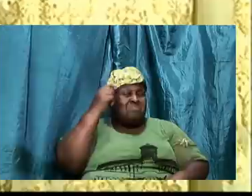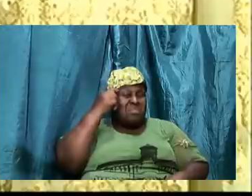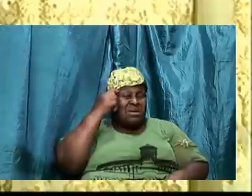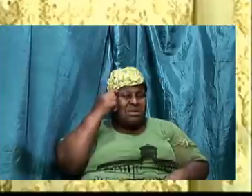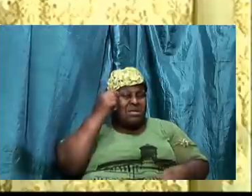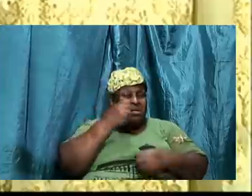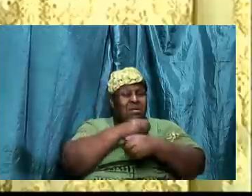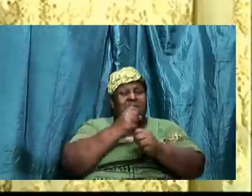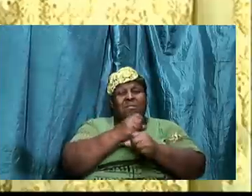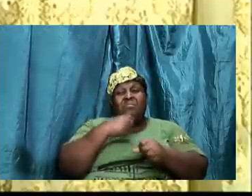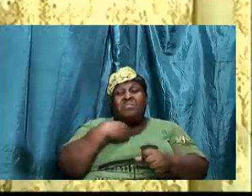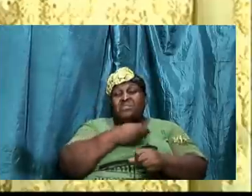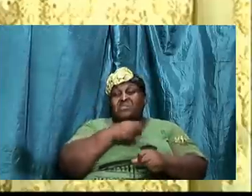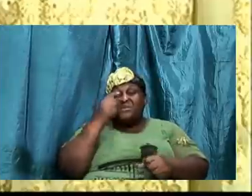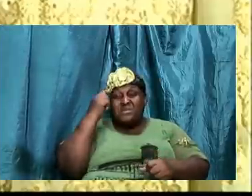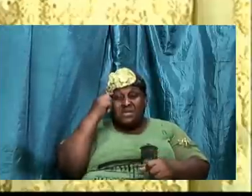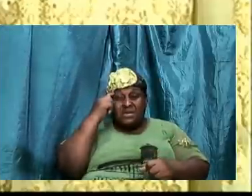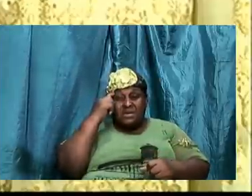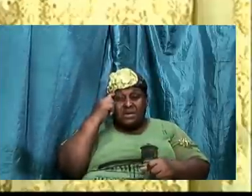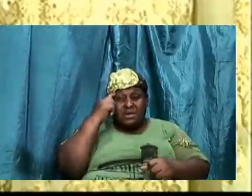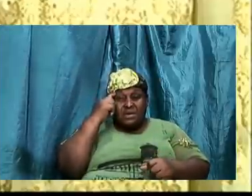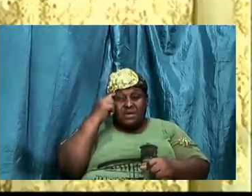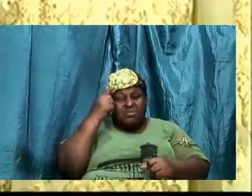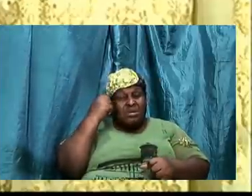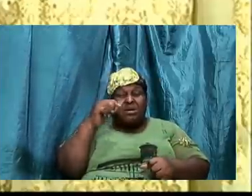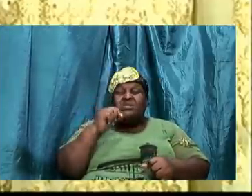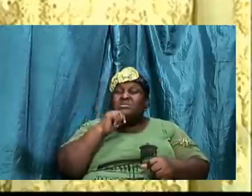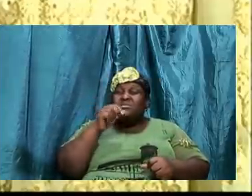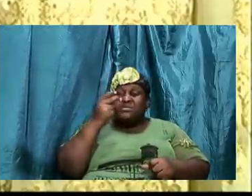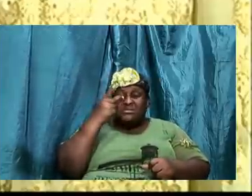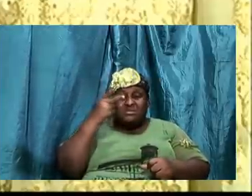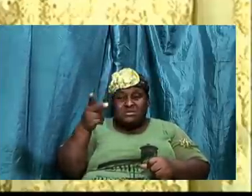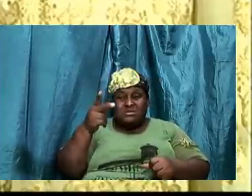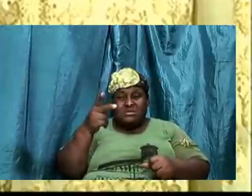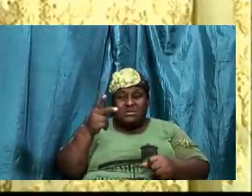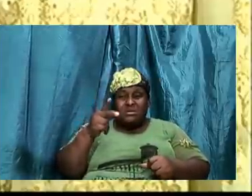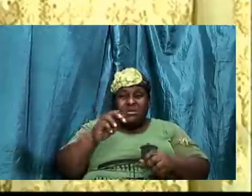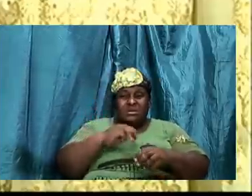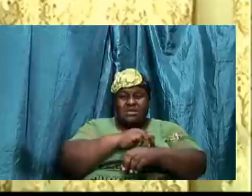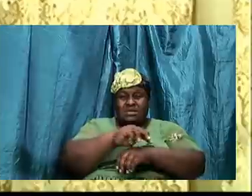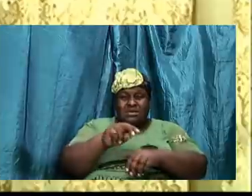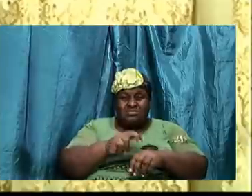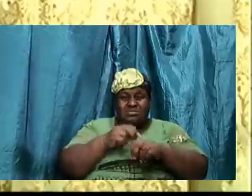don't see the material blessing, that we are not blessed. But the